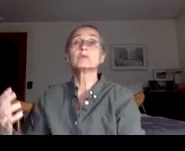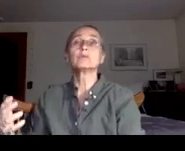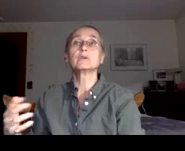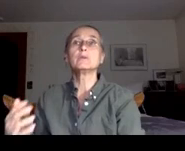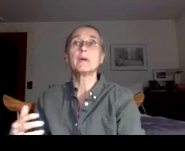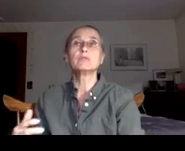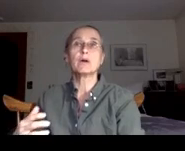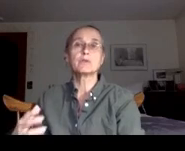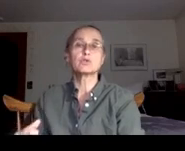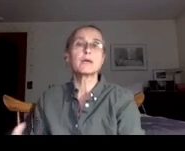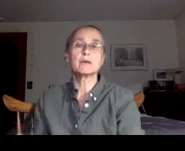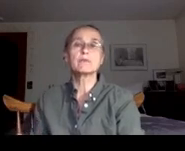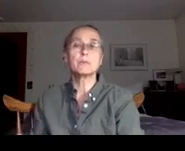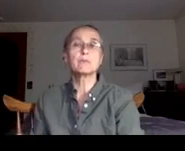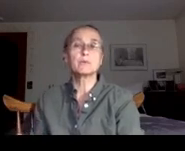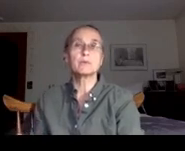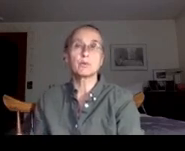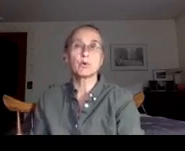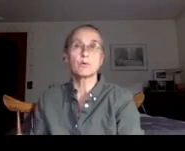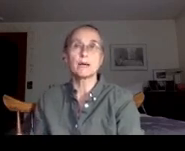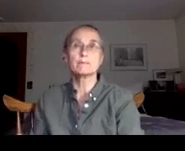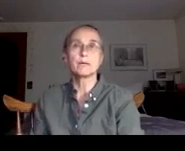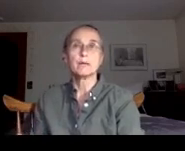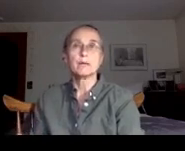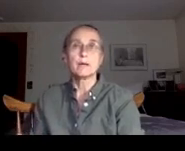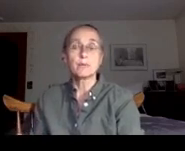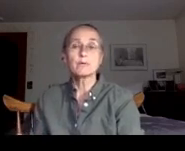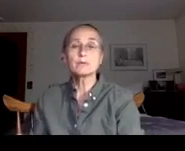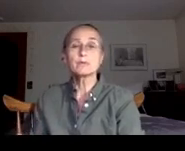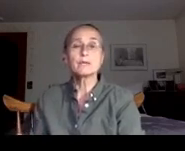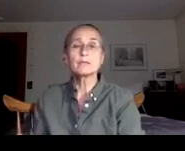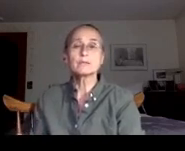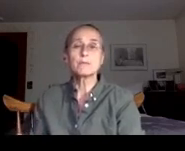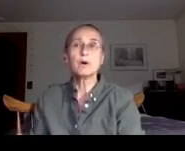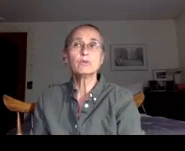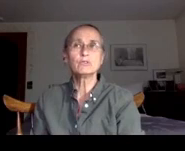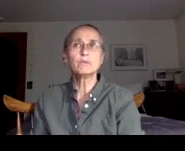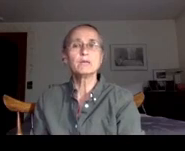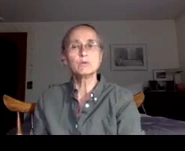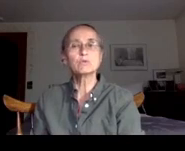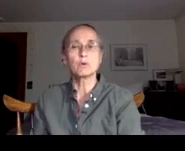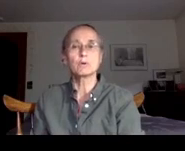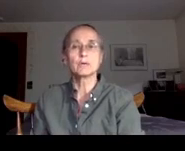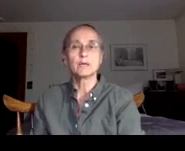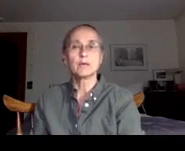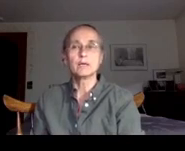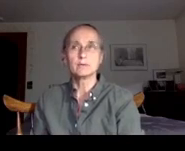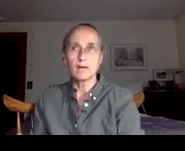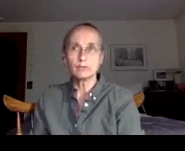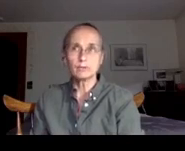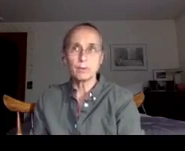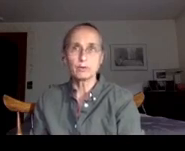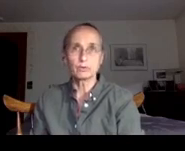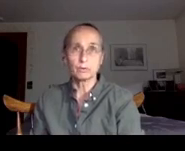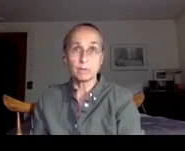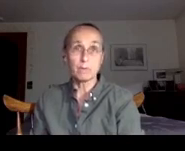well, realistically, based on the training of the people in the program. Now, birth to 3 is supposed to be neutral. It is